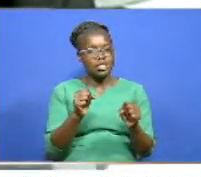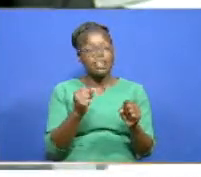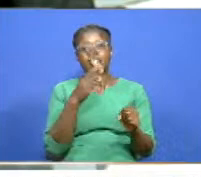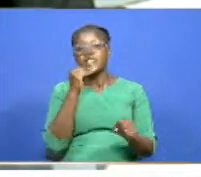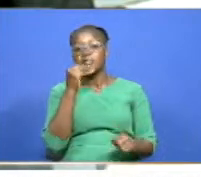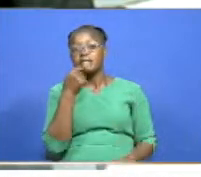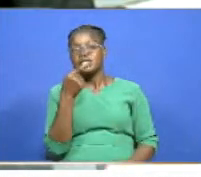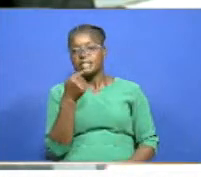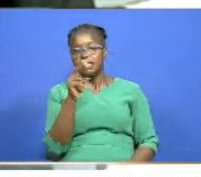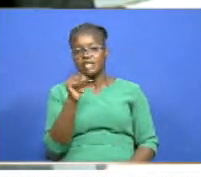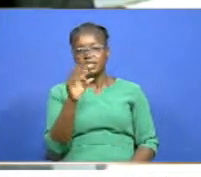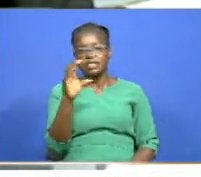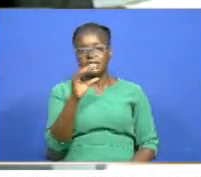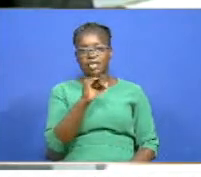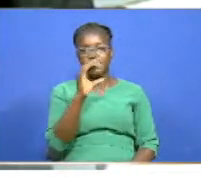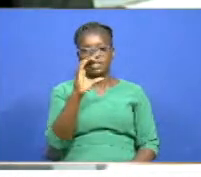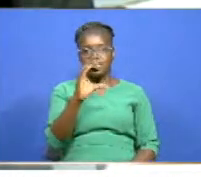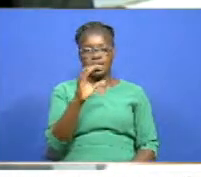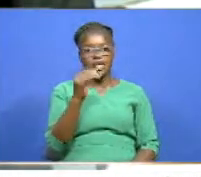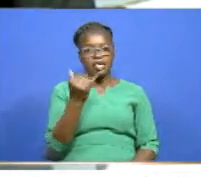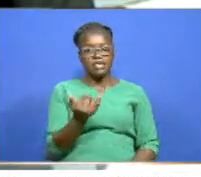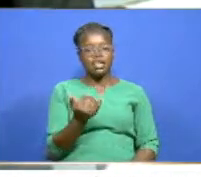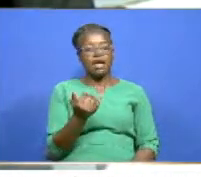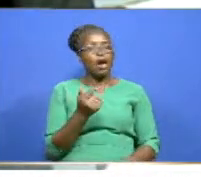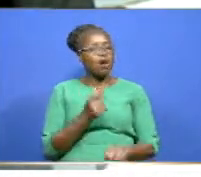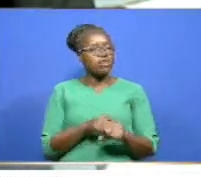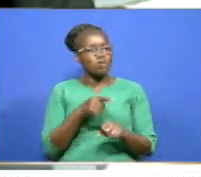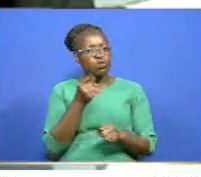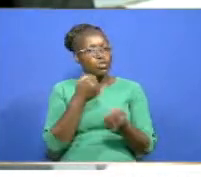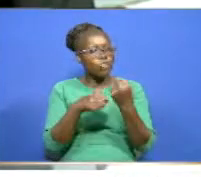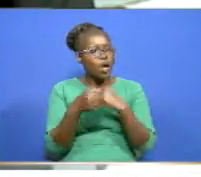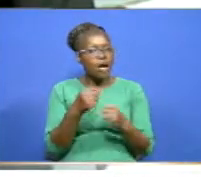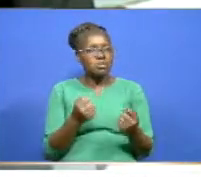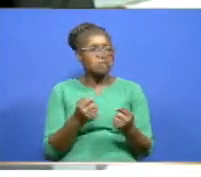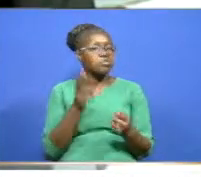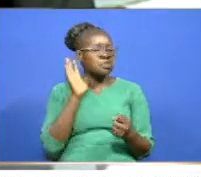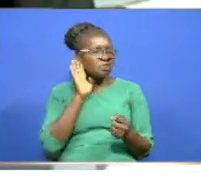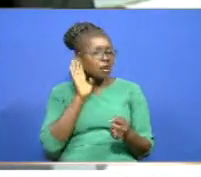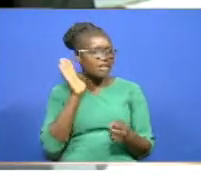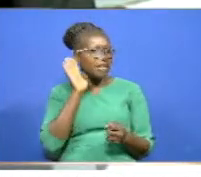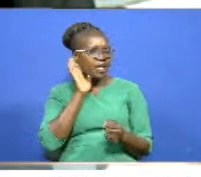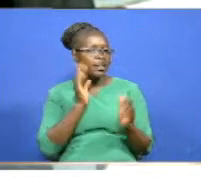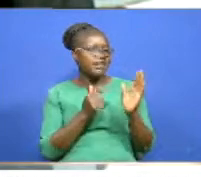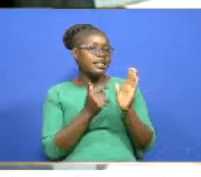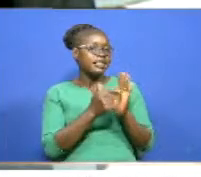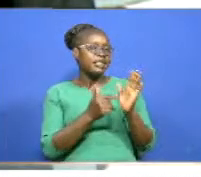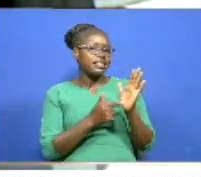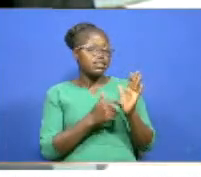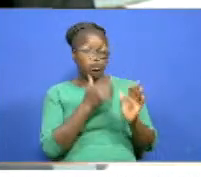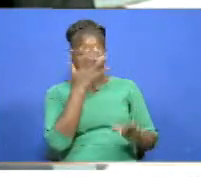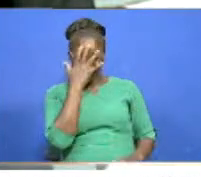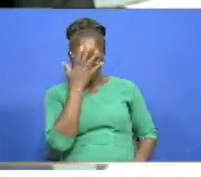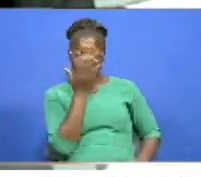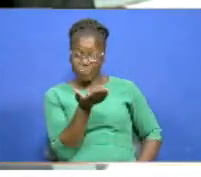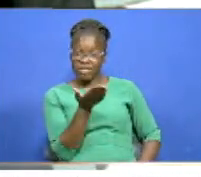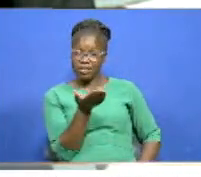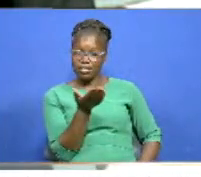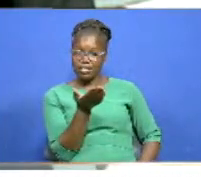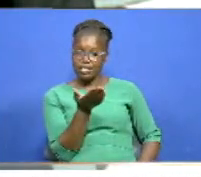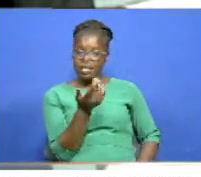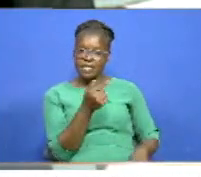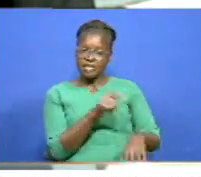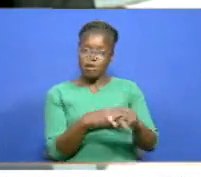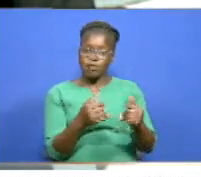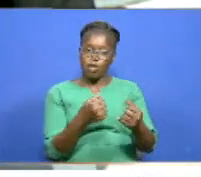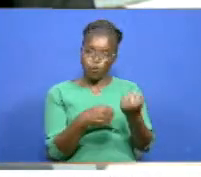about NCIC, it's time to bite now. Yes. We even had the list of shame. Yes. It's time to bite now.